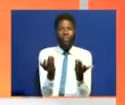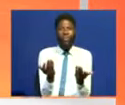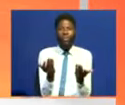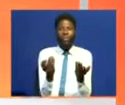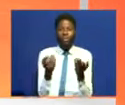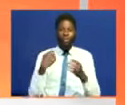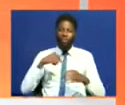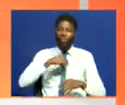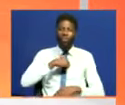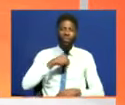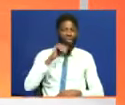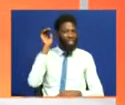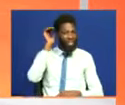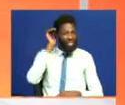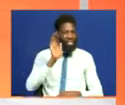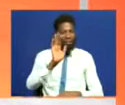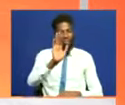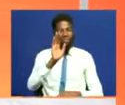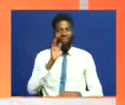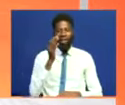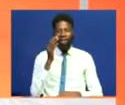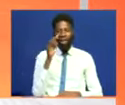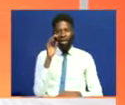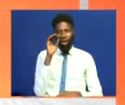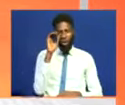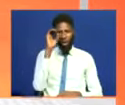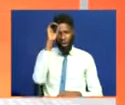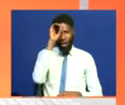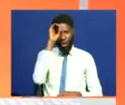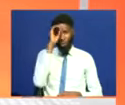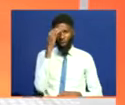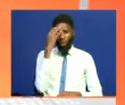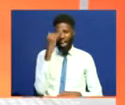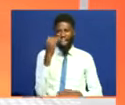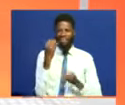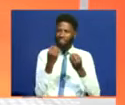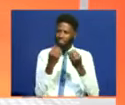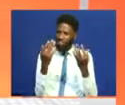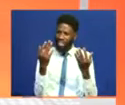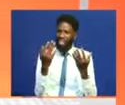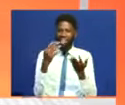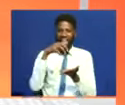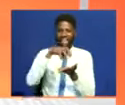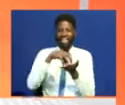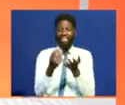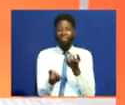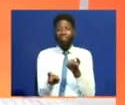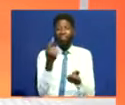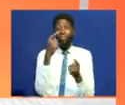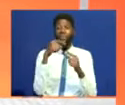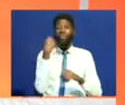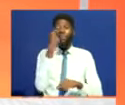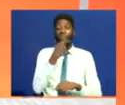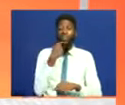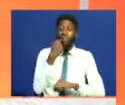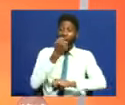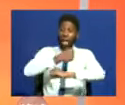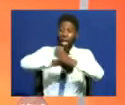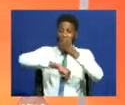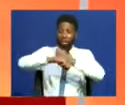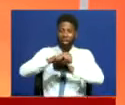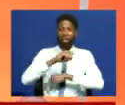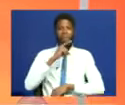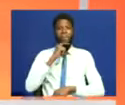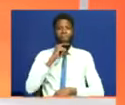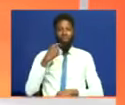to hear their views? Because majority of these cases are mm-hmm. being castigated by men. Mm-hmm. We